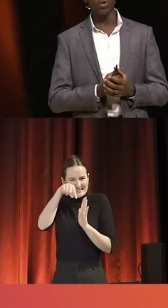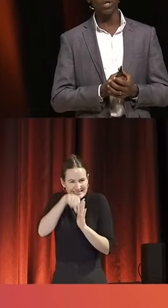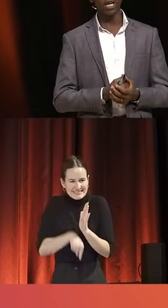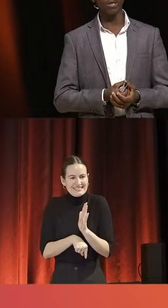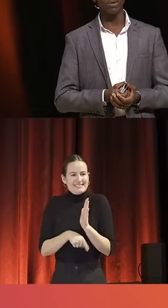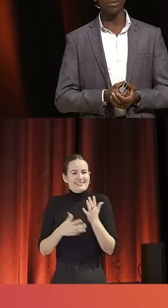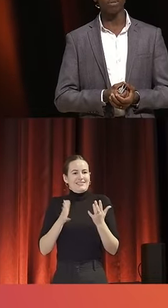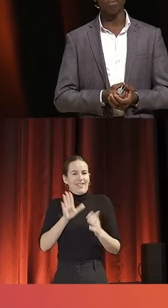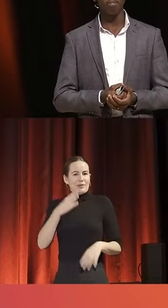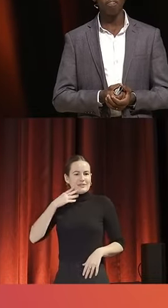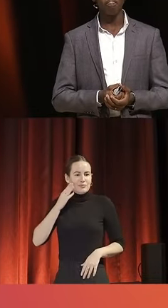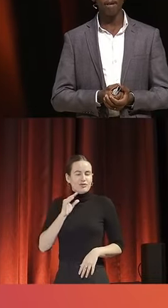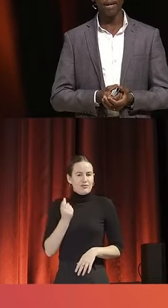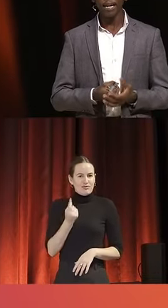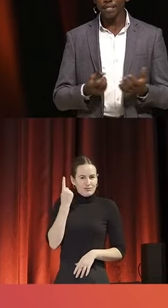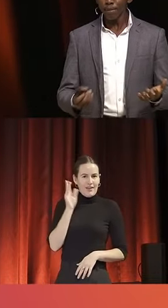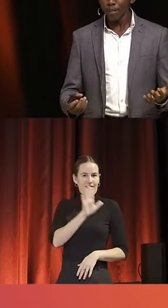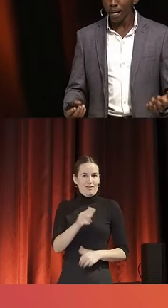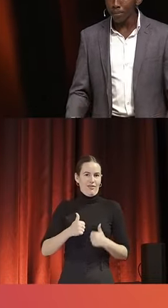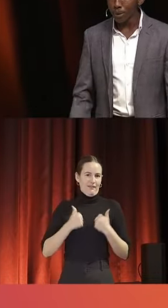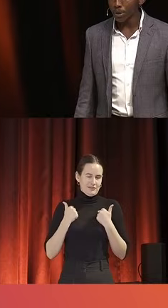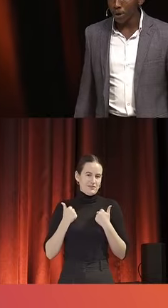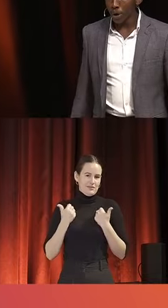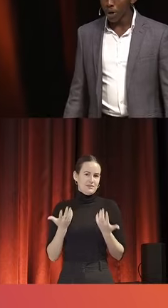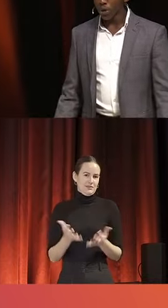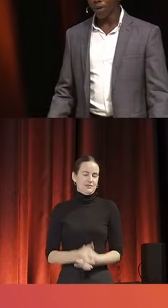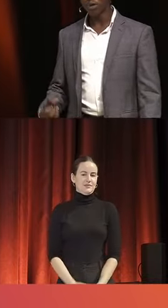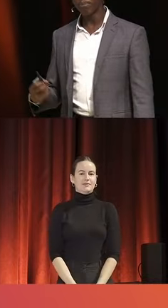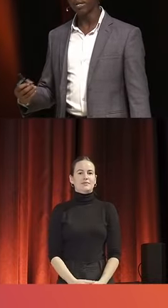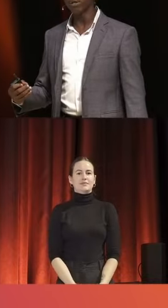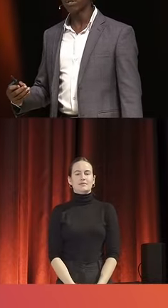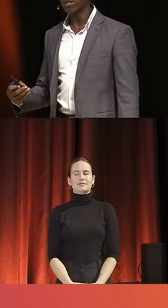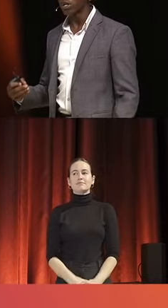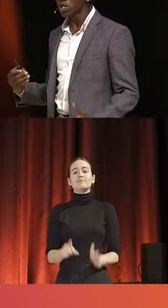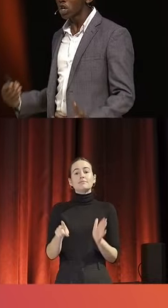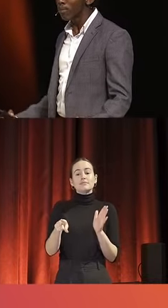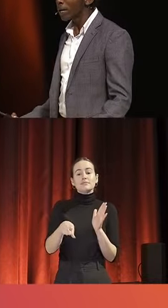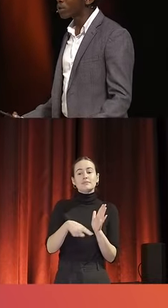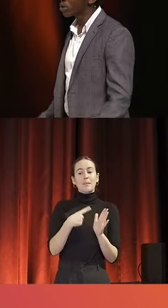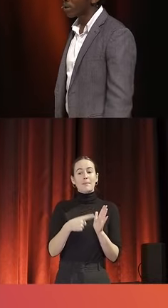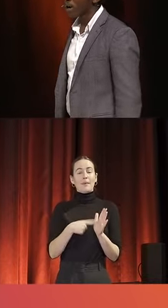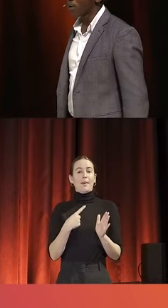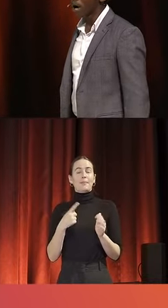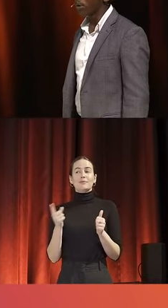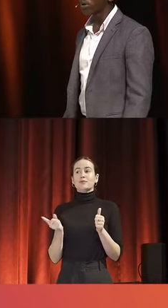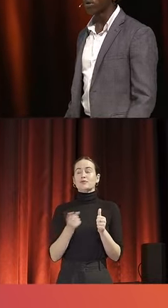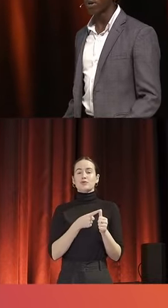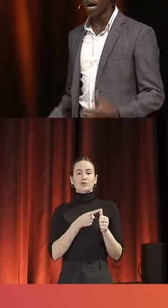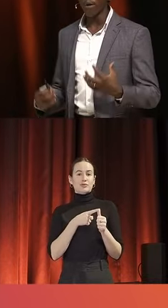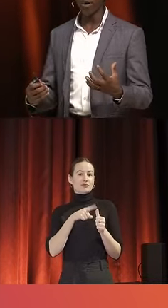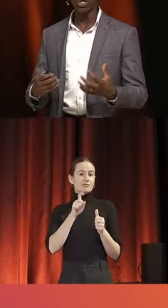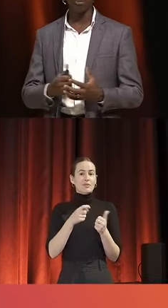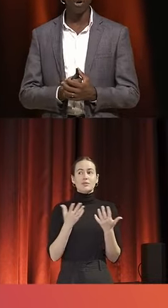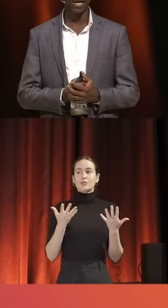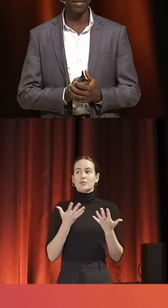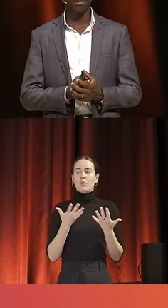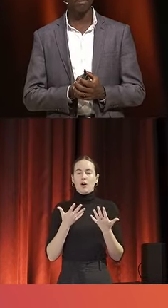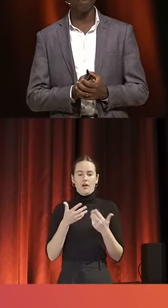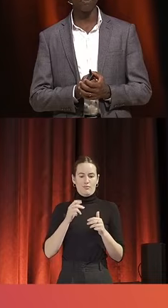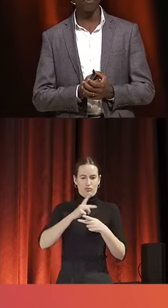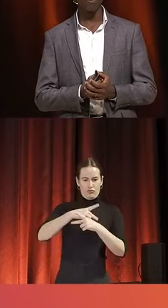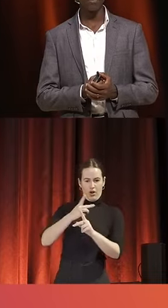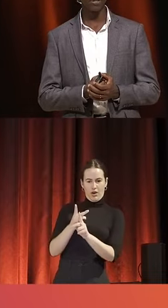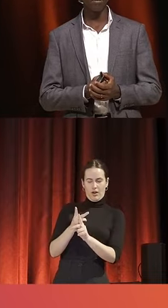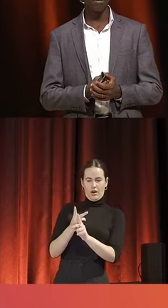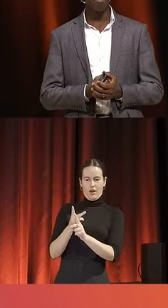in which they're used. Sometimes you have to build so much around your product.